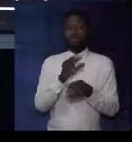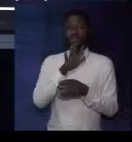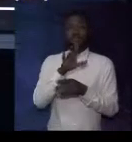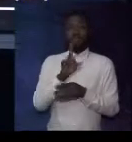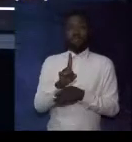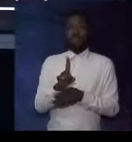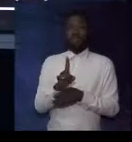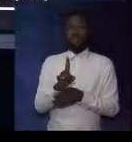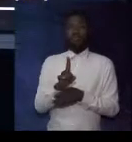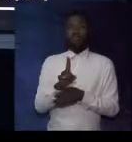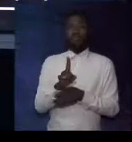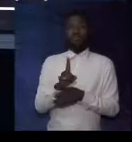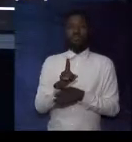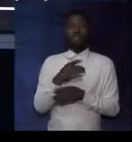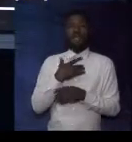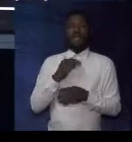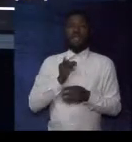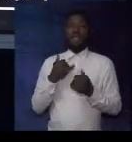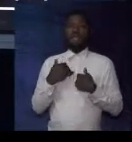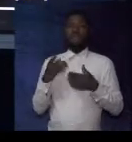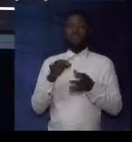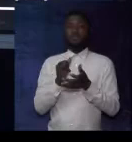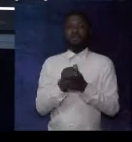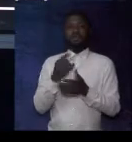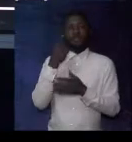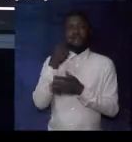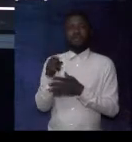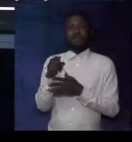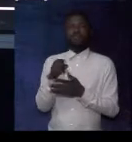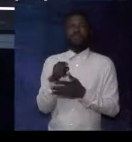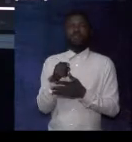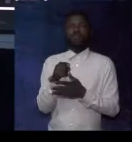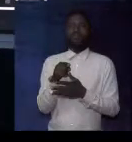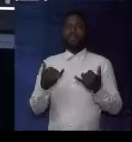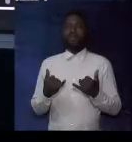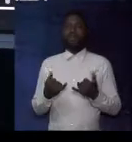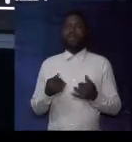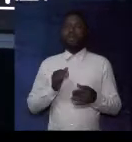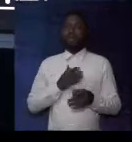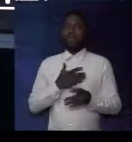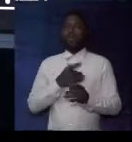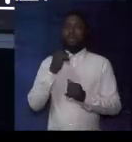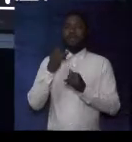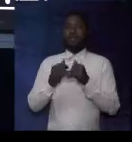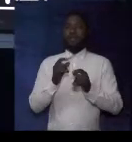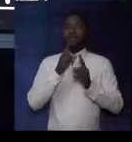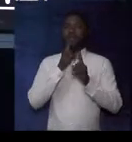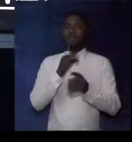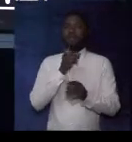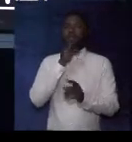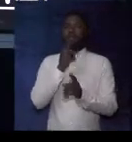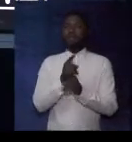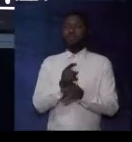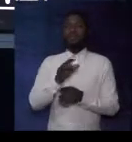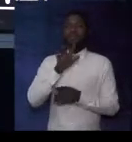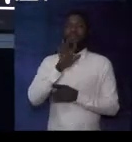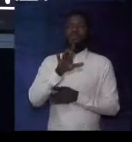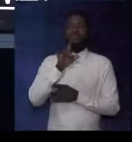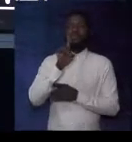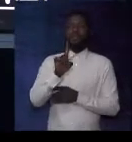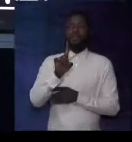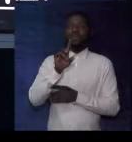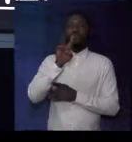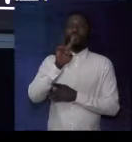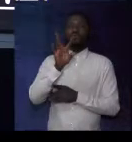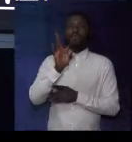put 51 under millions, and I've done that for you. So now, our final answer is just